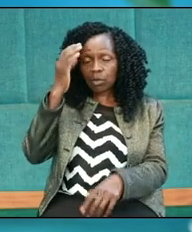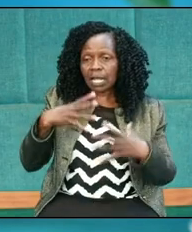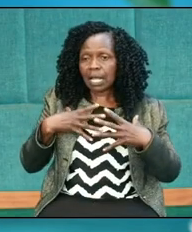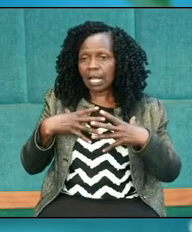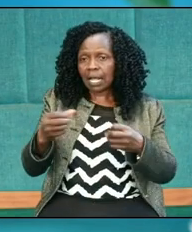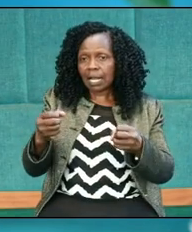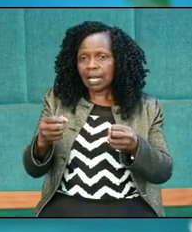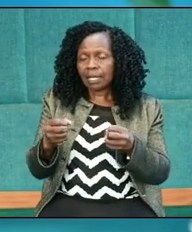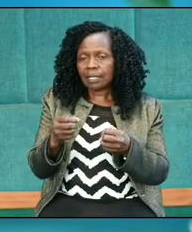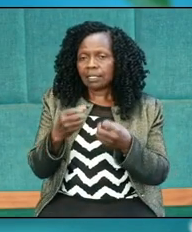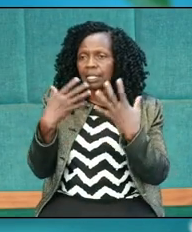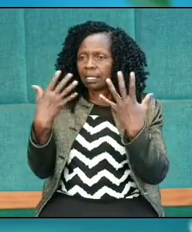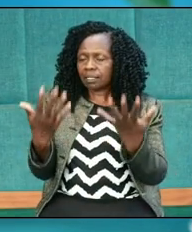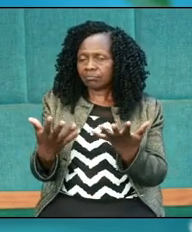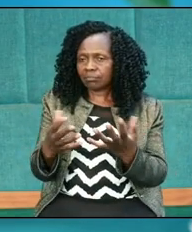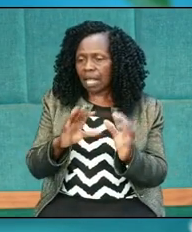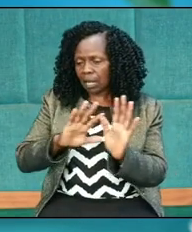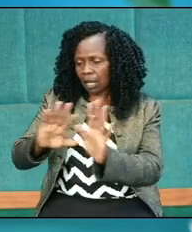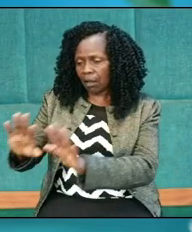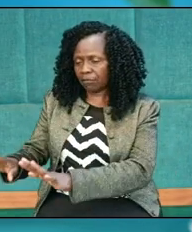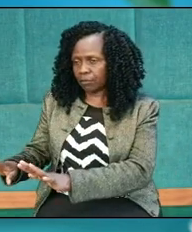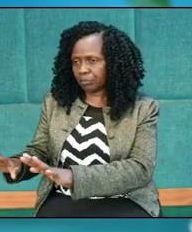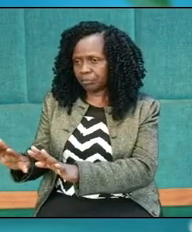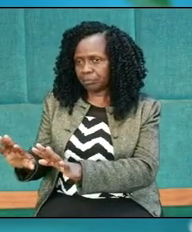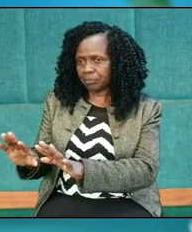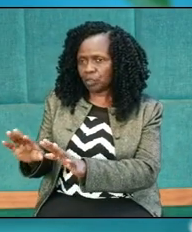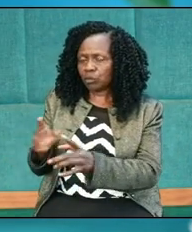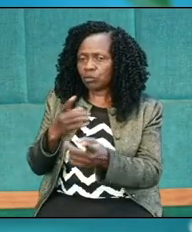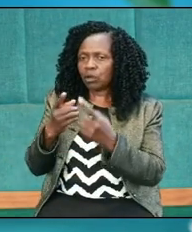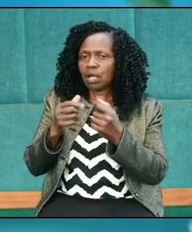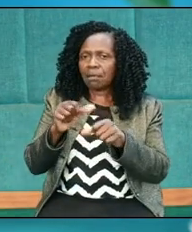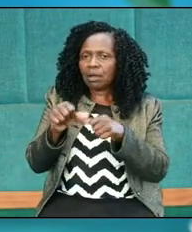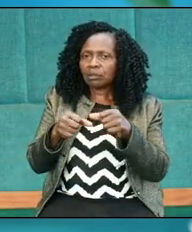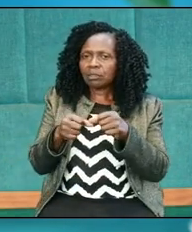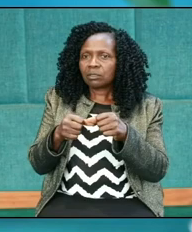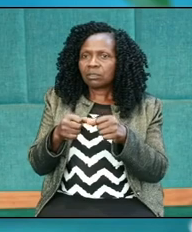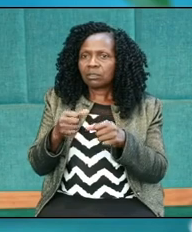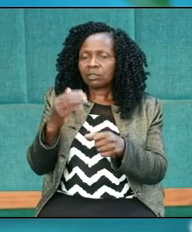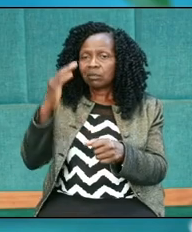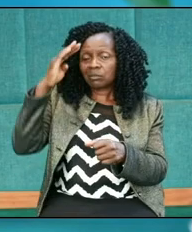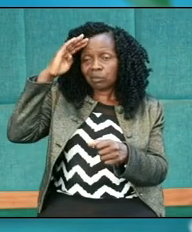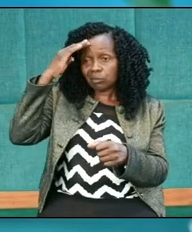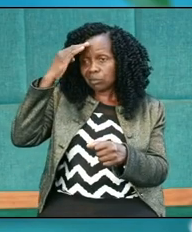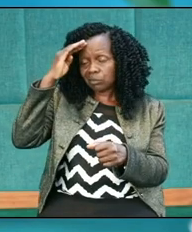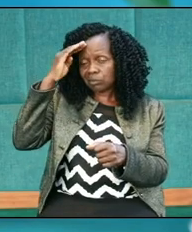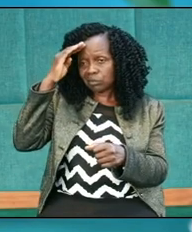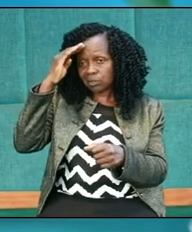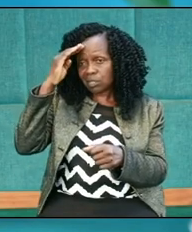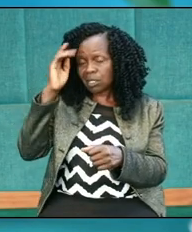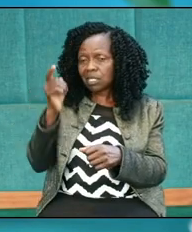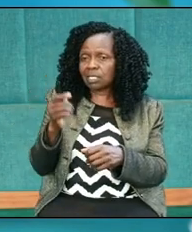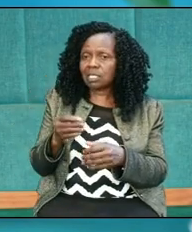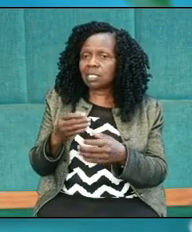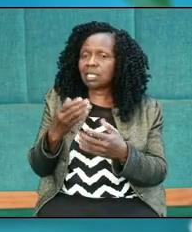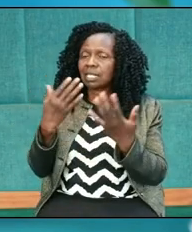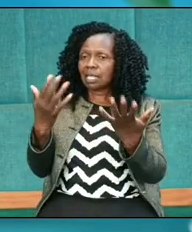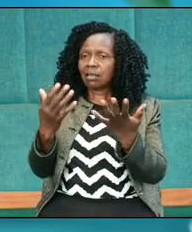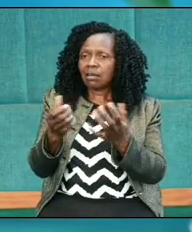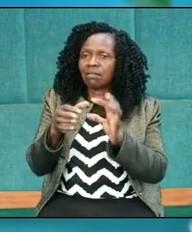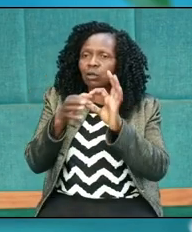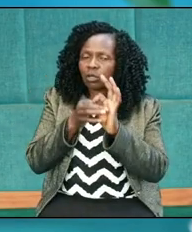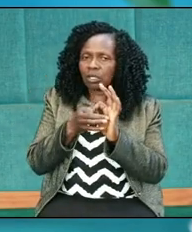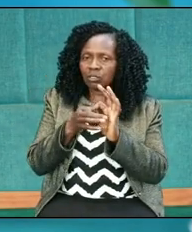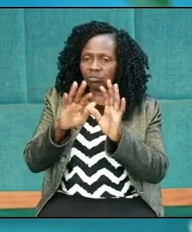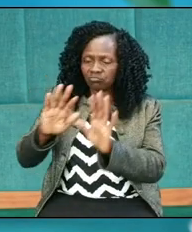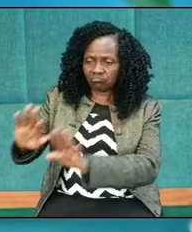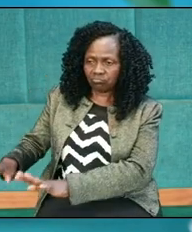has always been left to actually talk about psychosis and madness, we have left out this particular aspect of the connection,